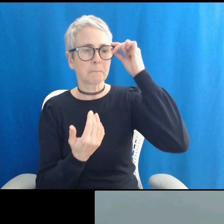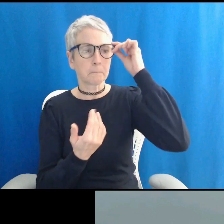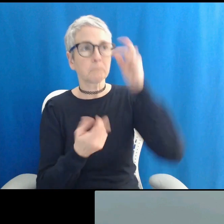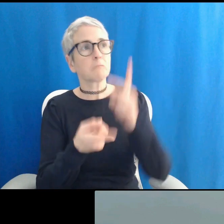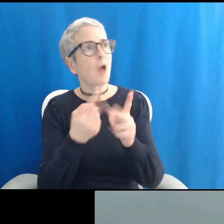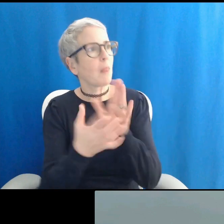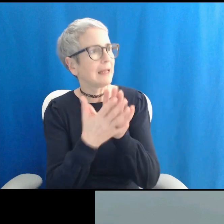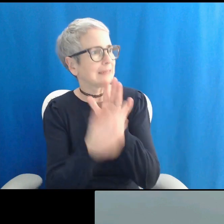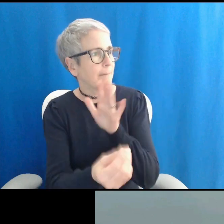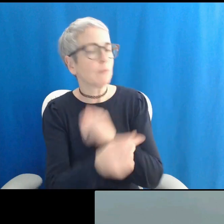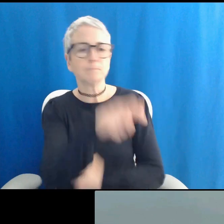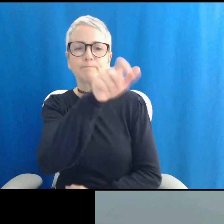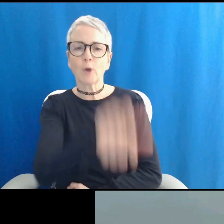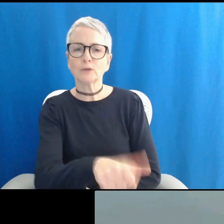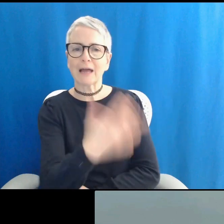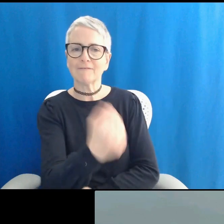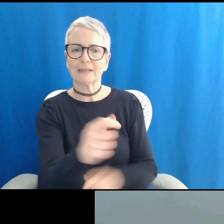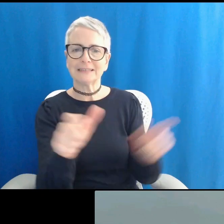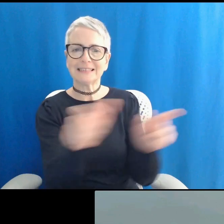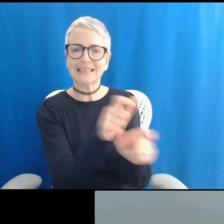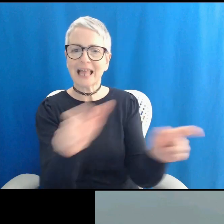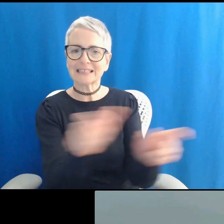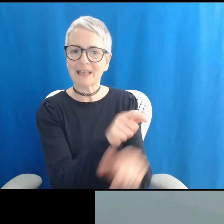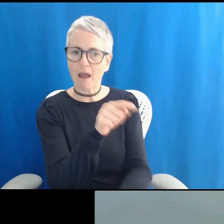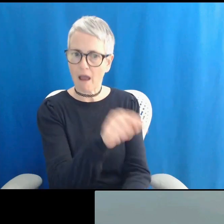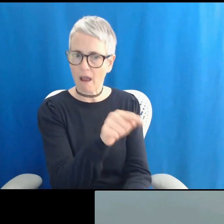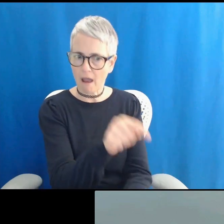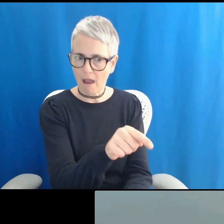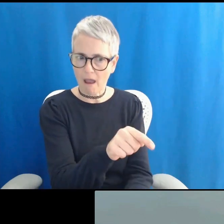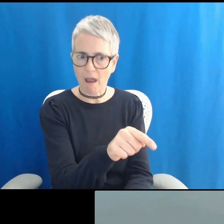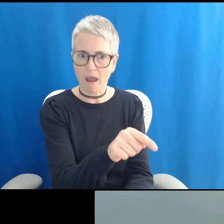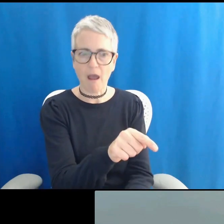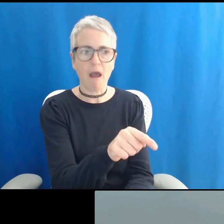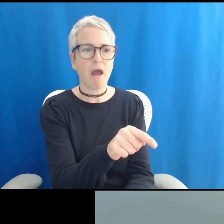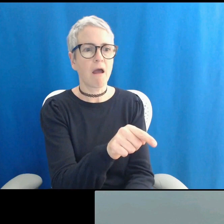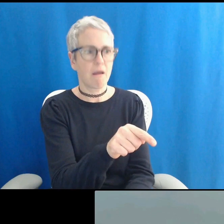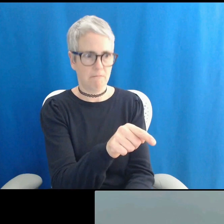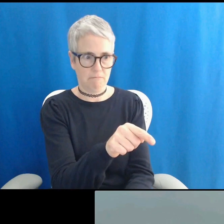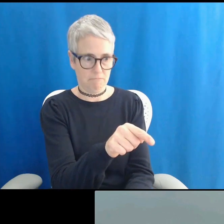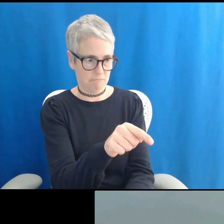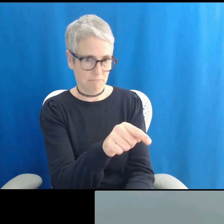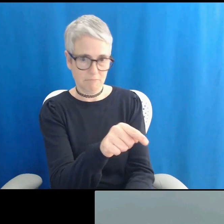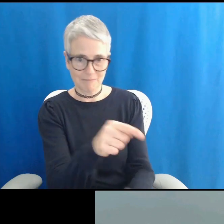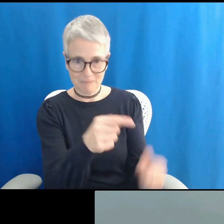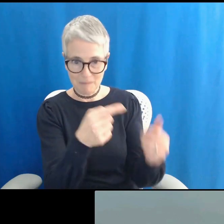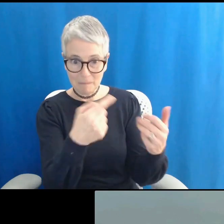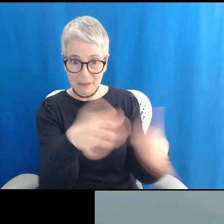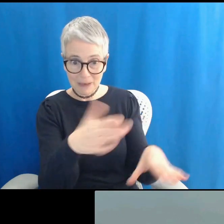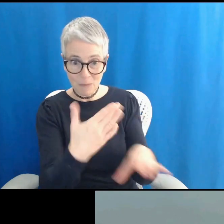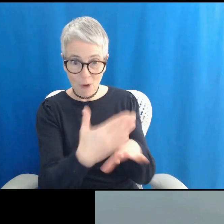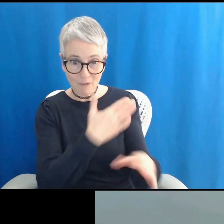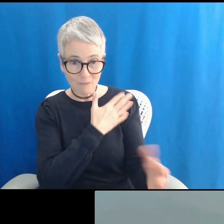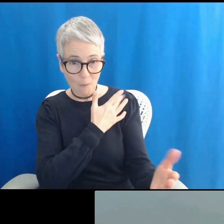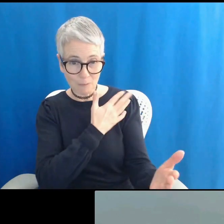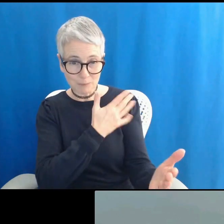with dyslexia, members of staff who've been in the organization for several years